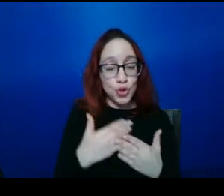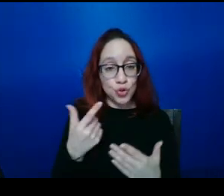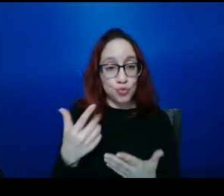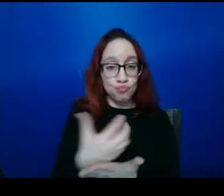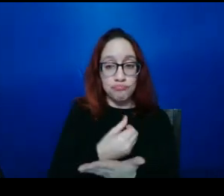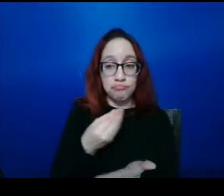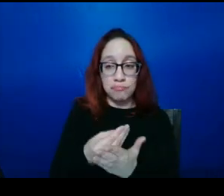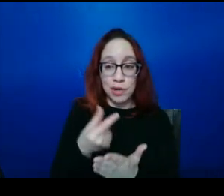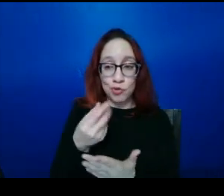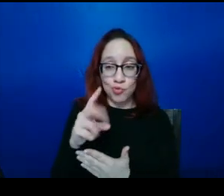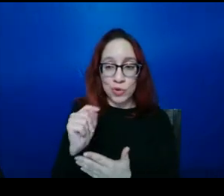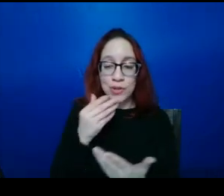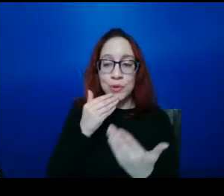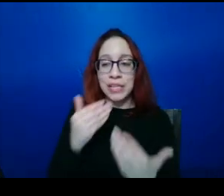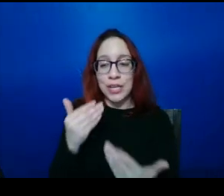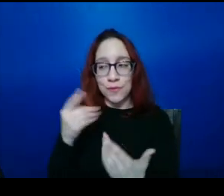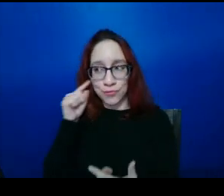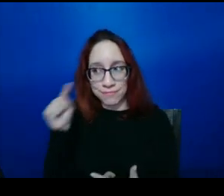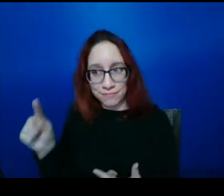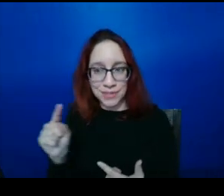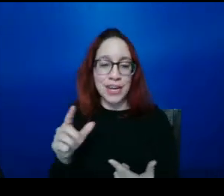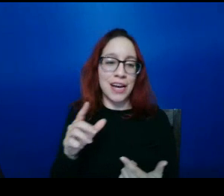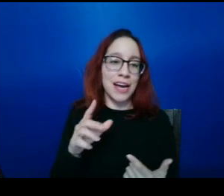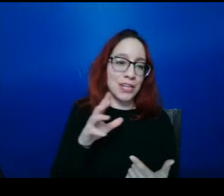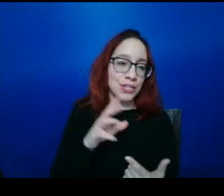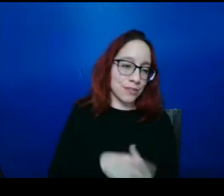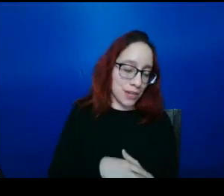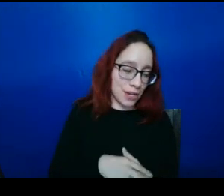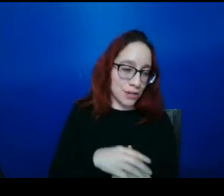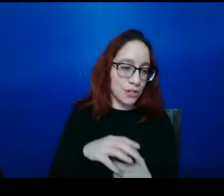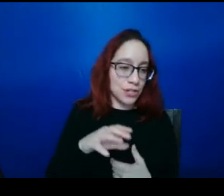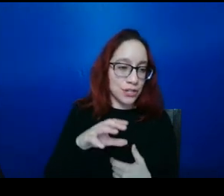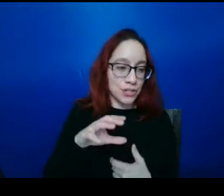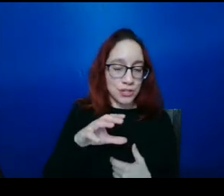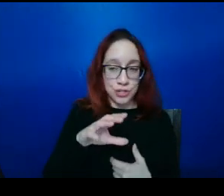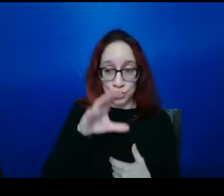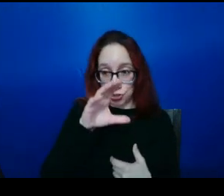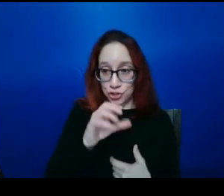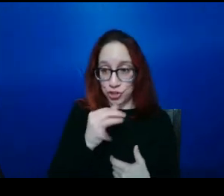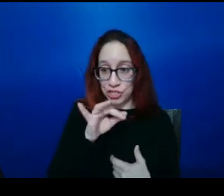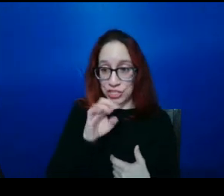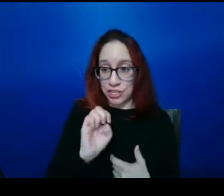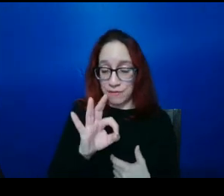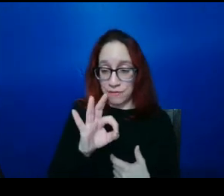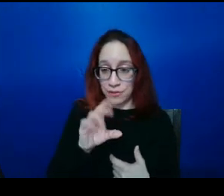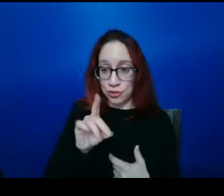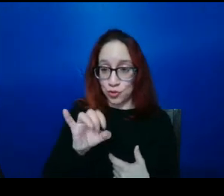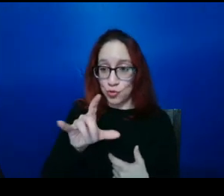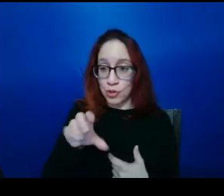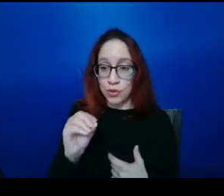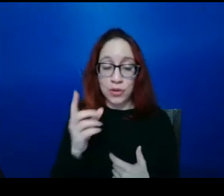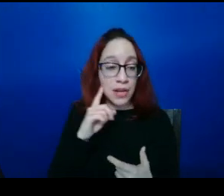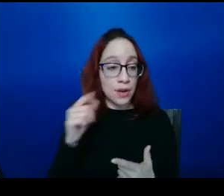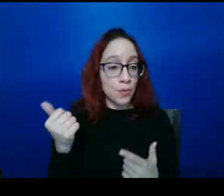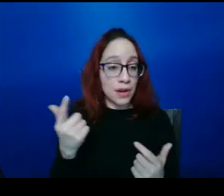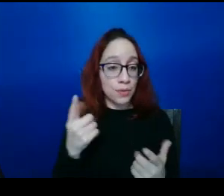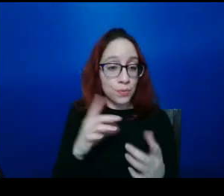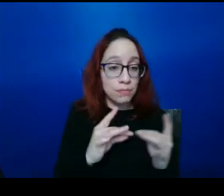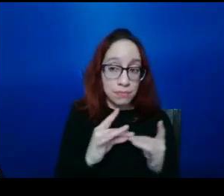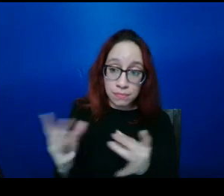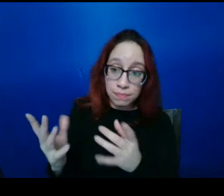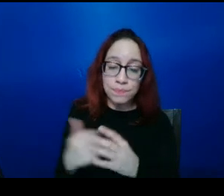So kudos to her and Chief DeJulio. So. Thank you, City Manager. Questions and comments from my colleagues on this resolution. Commissioner